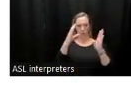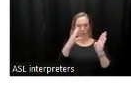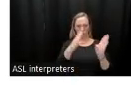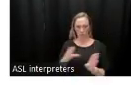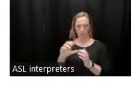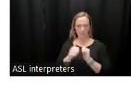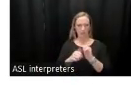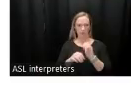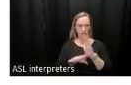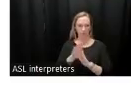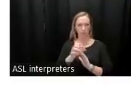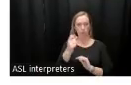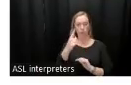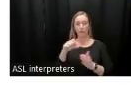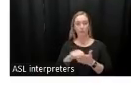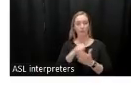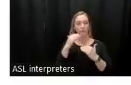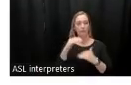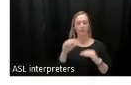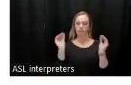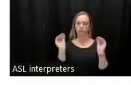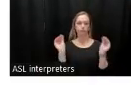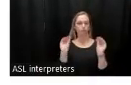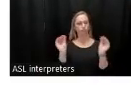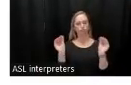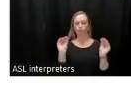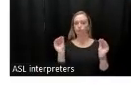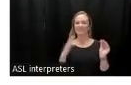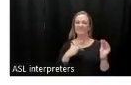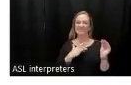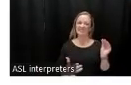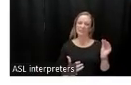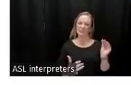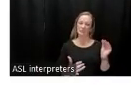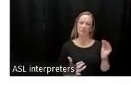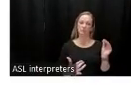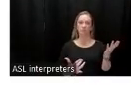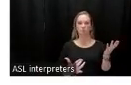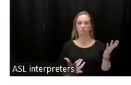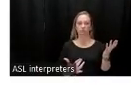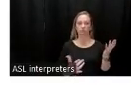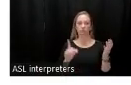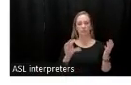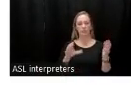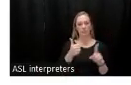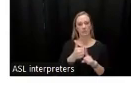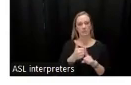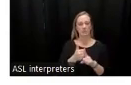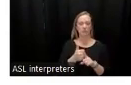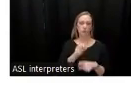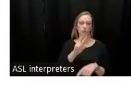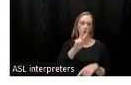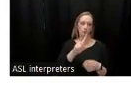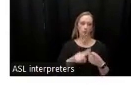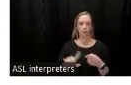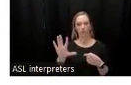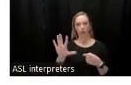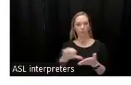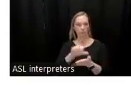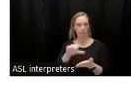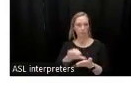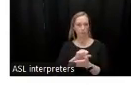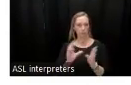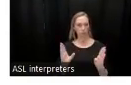that there's no page limit for this document. It's typical to have a document anywhere from 2 to 5